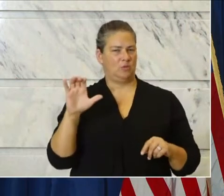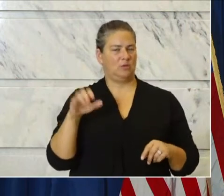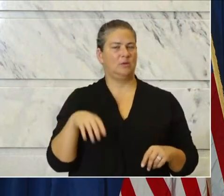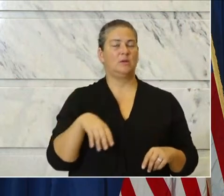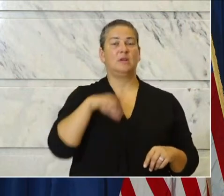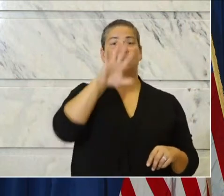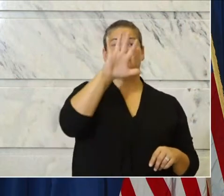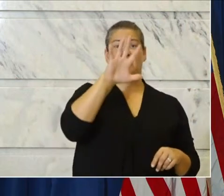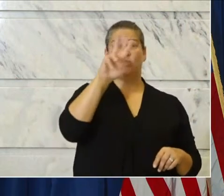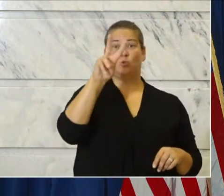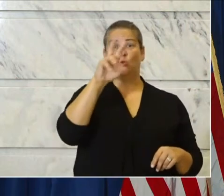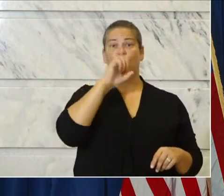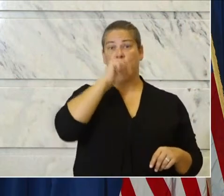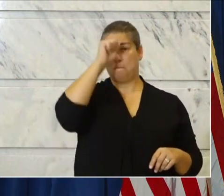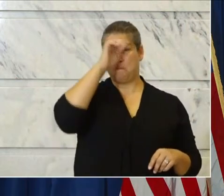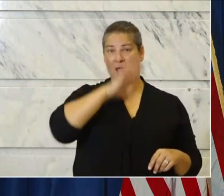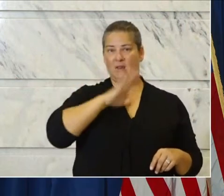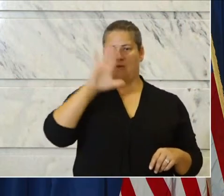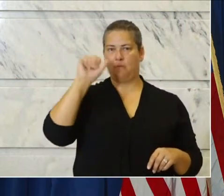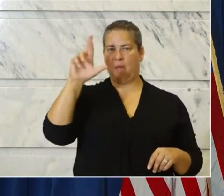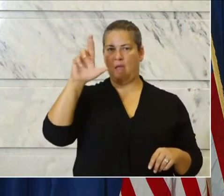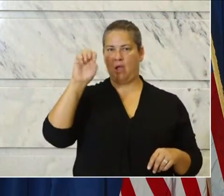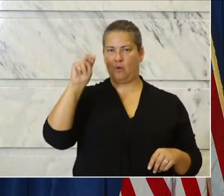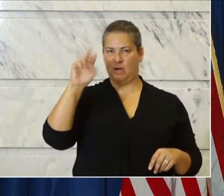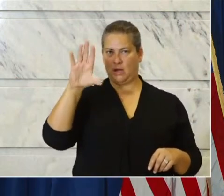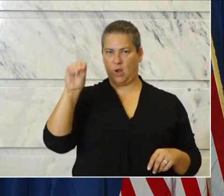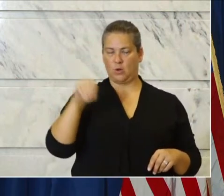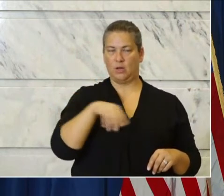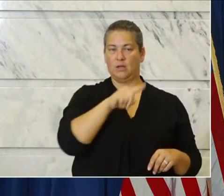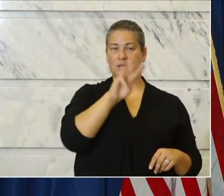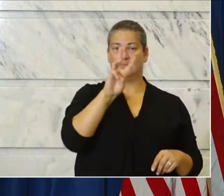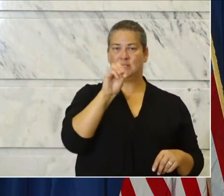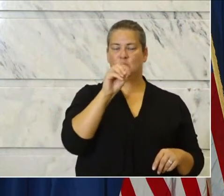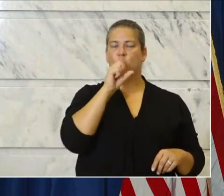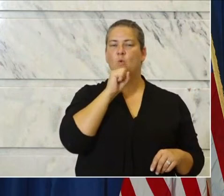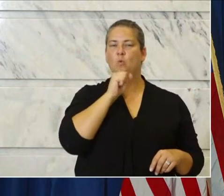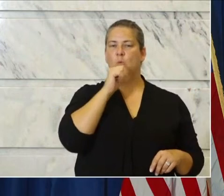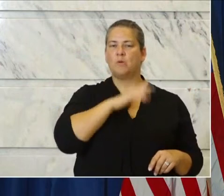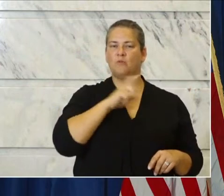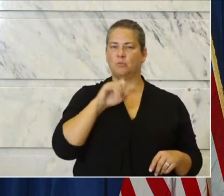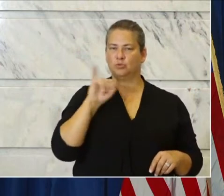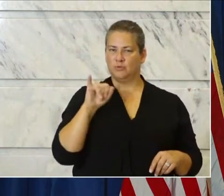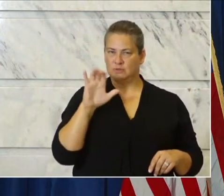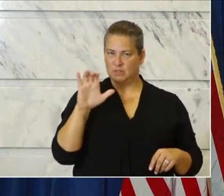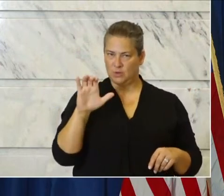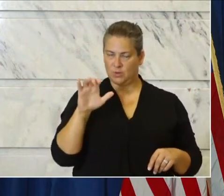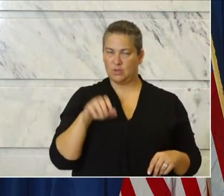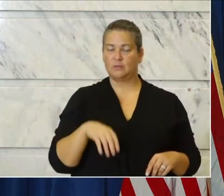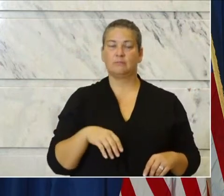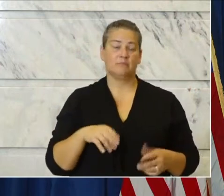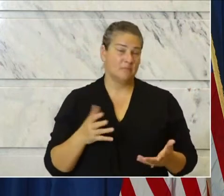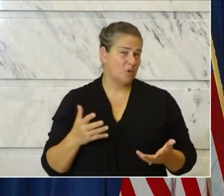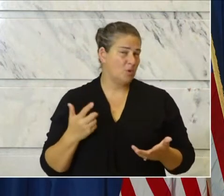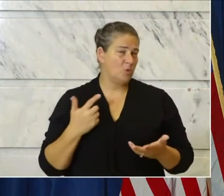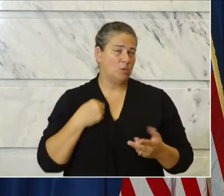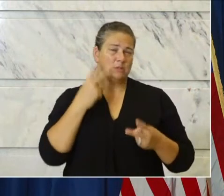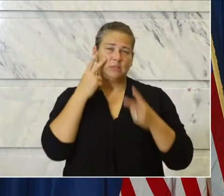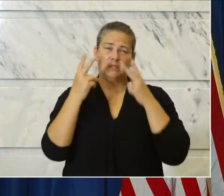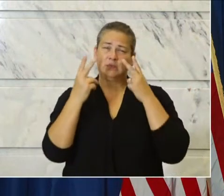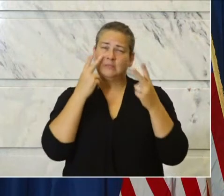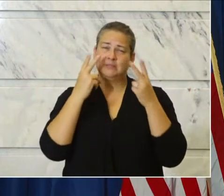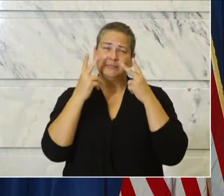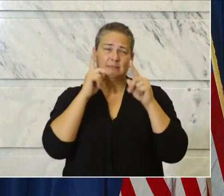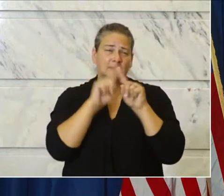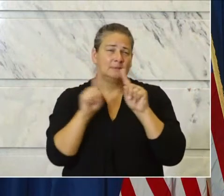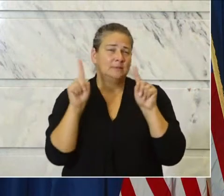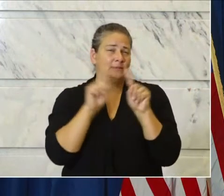A 52-year-old man from Barron County, and a 60-year-old woman from Jefferson. Again, we see all different types of